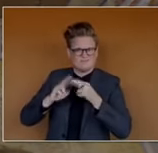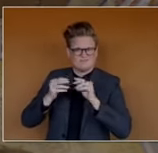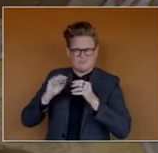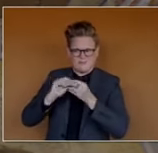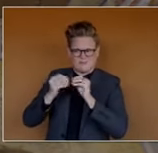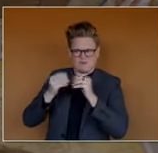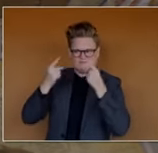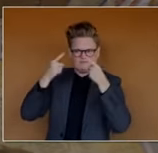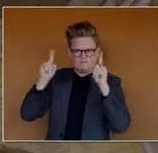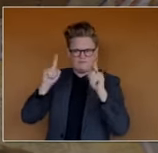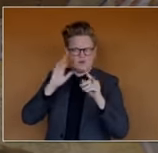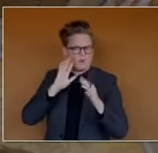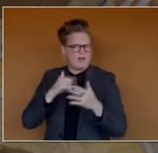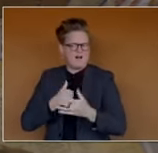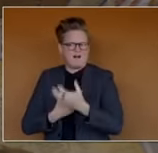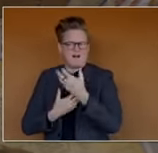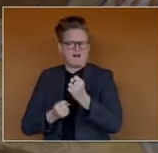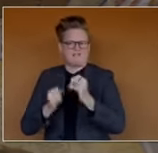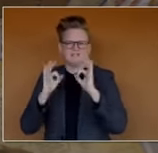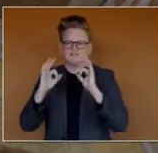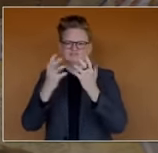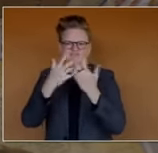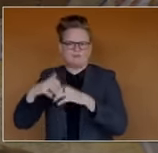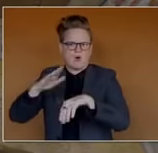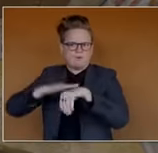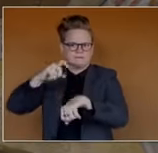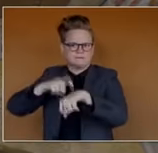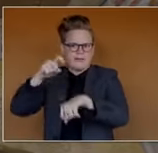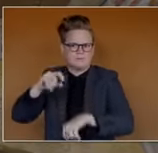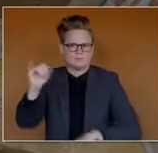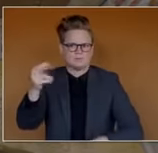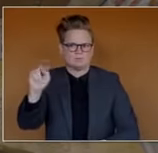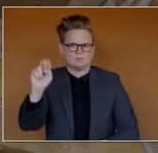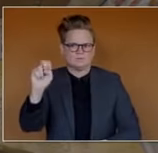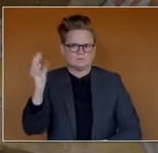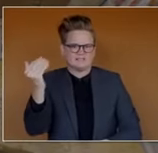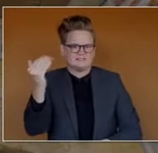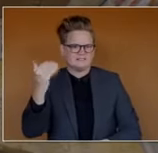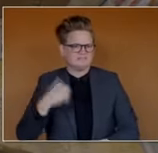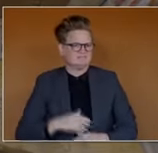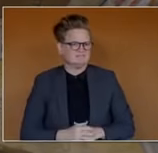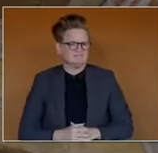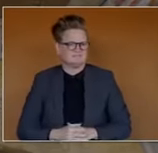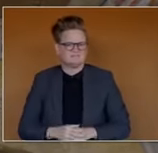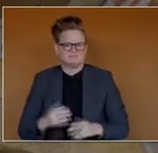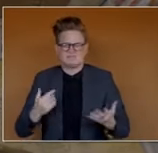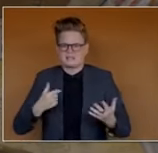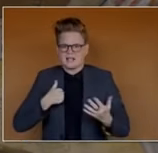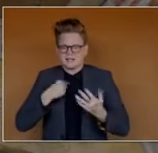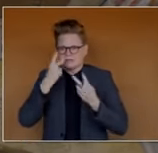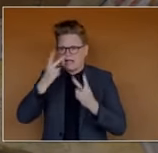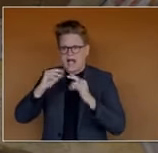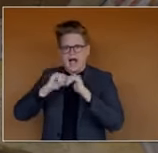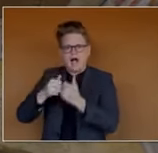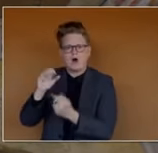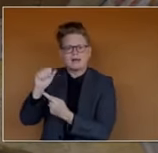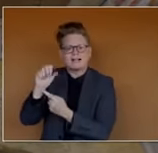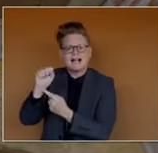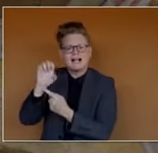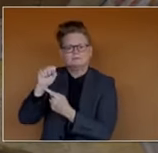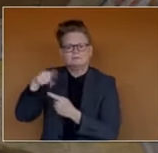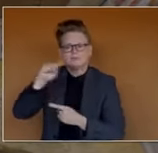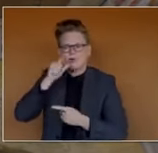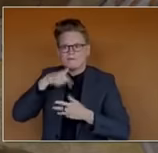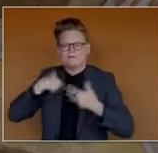very pleased that we've seen case rates and positivity rates as low as they've been for a number of weeks, not just days, not